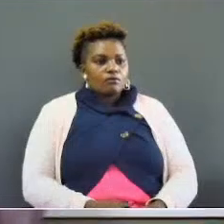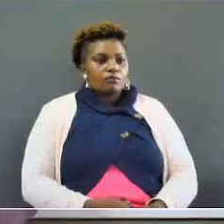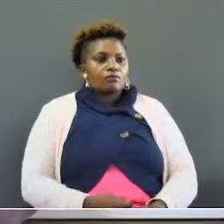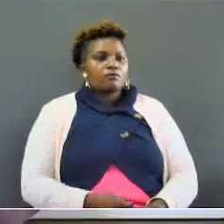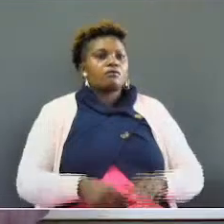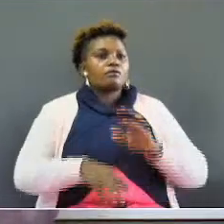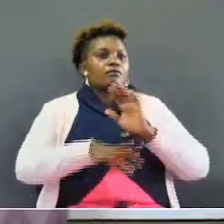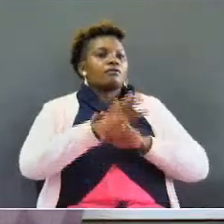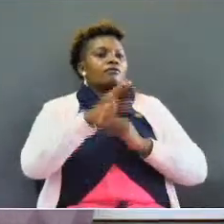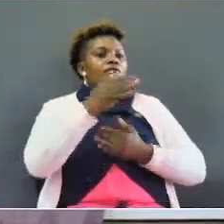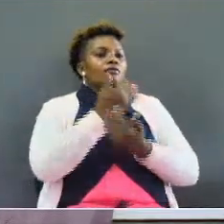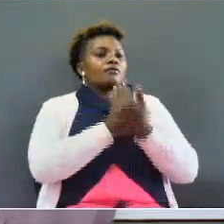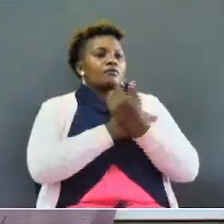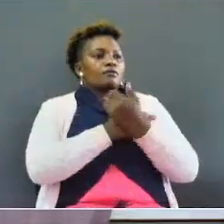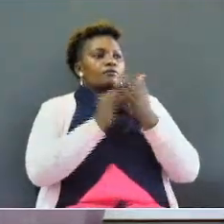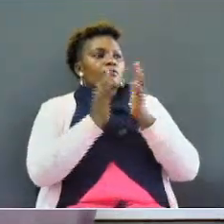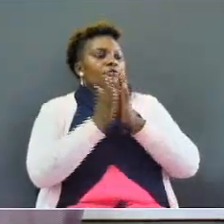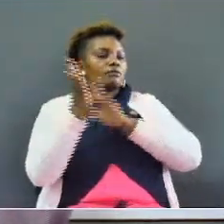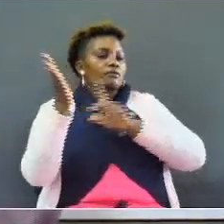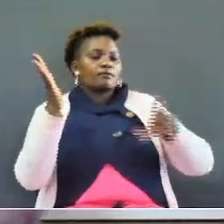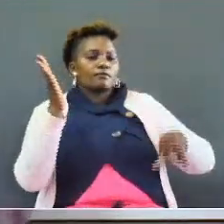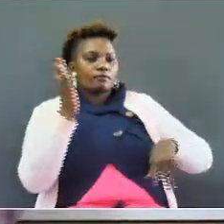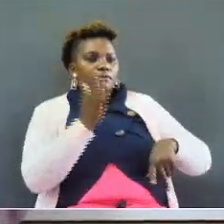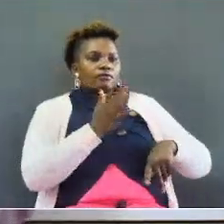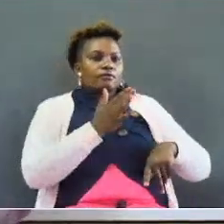Good morning, church, and praise the Lord.